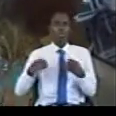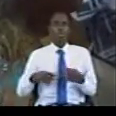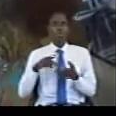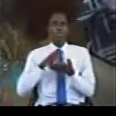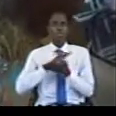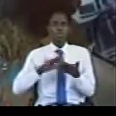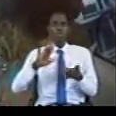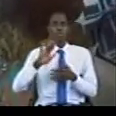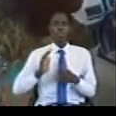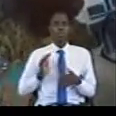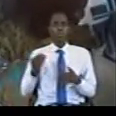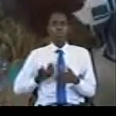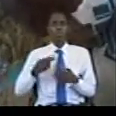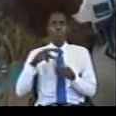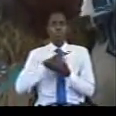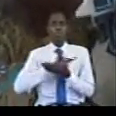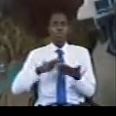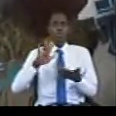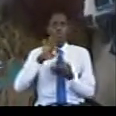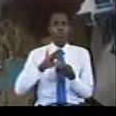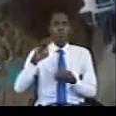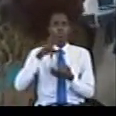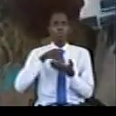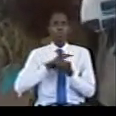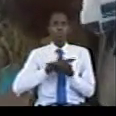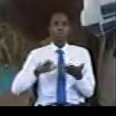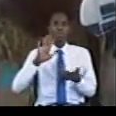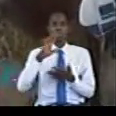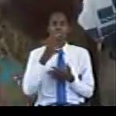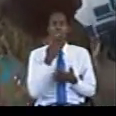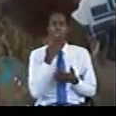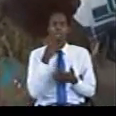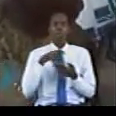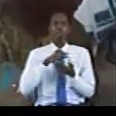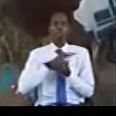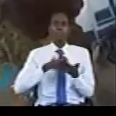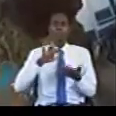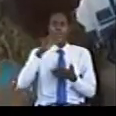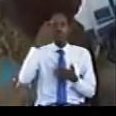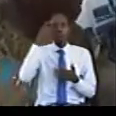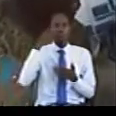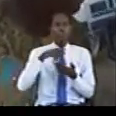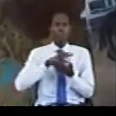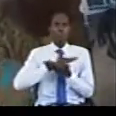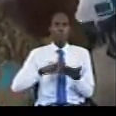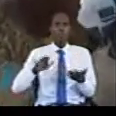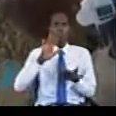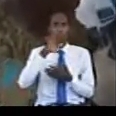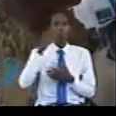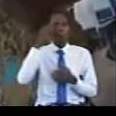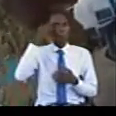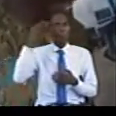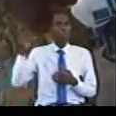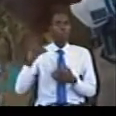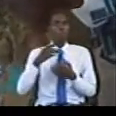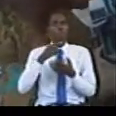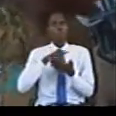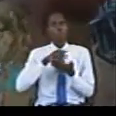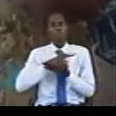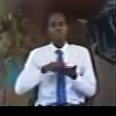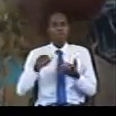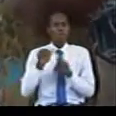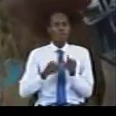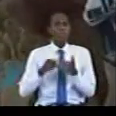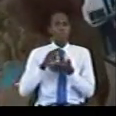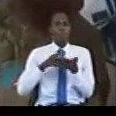soul, purify your spirit, purify your tongue, purify your mind, purify your memory, purify every part